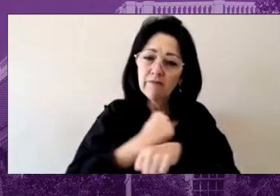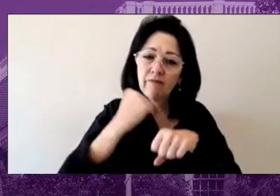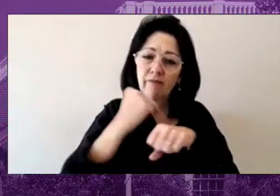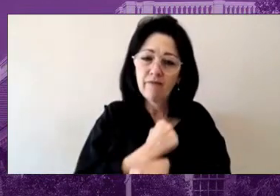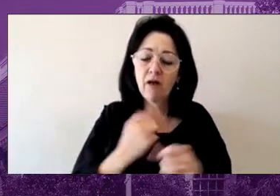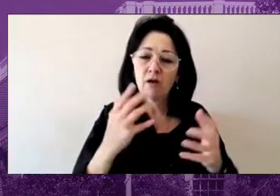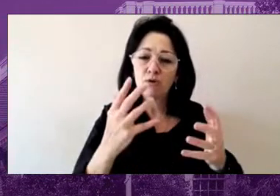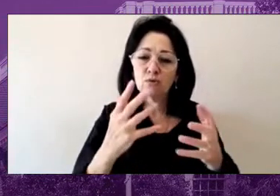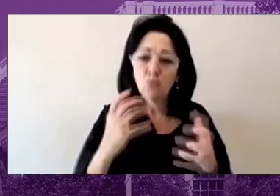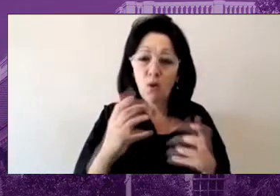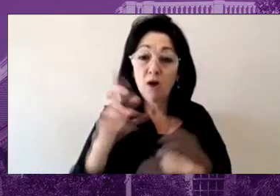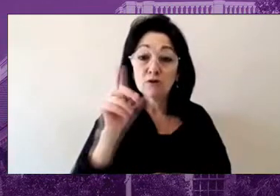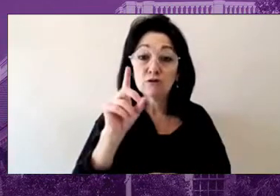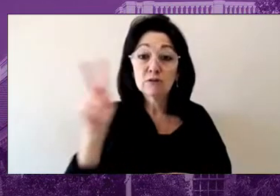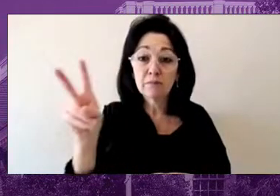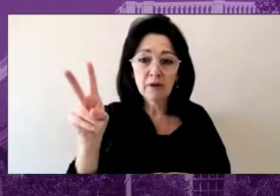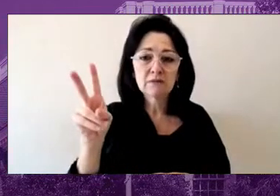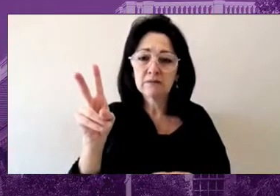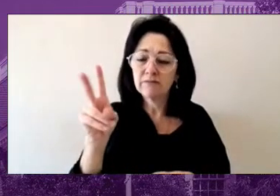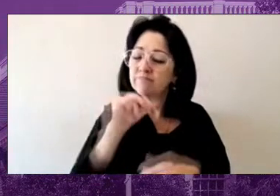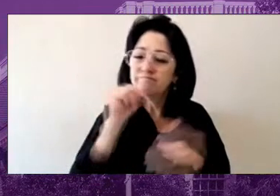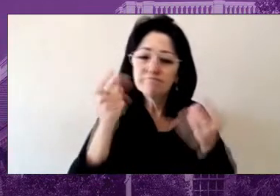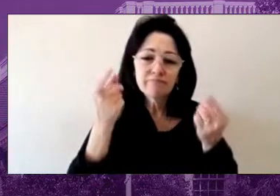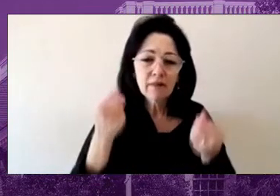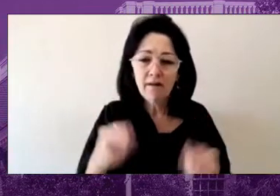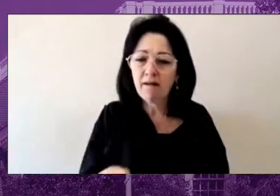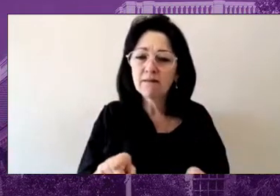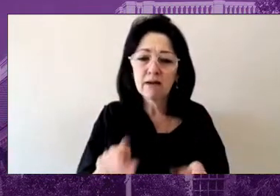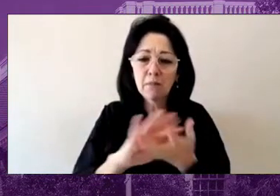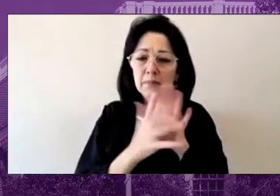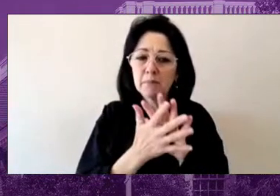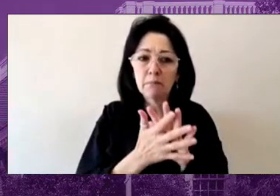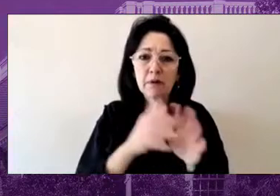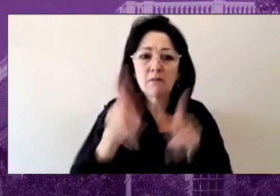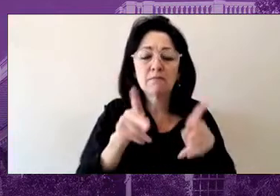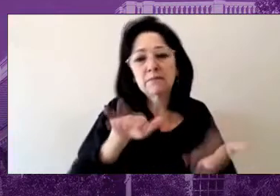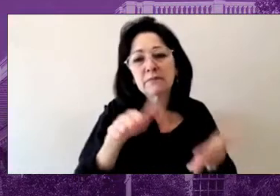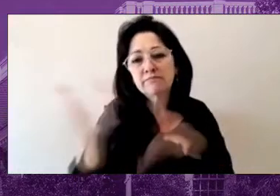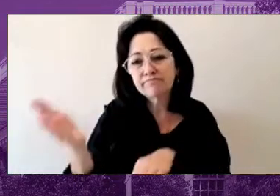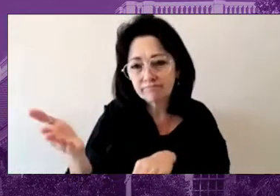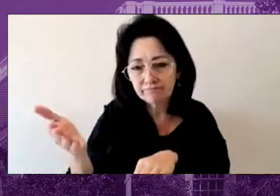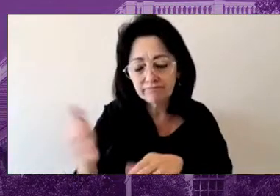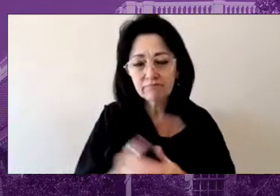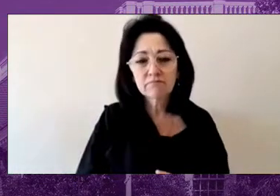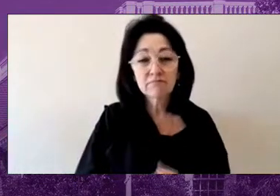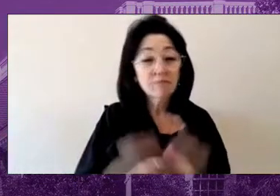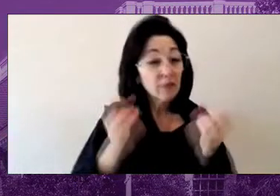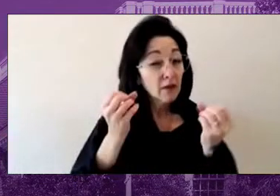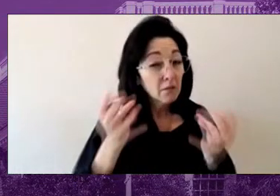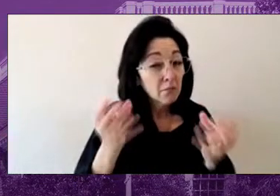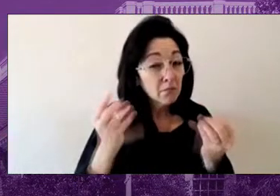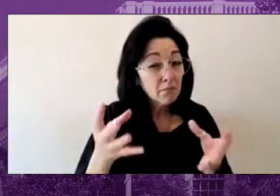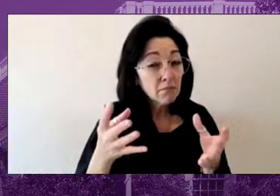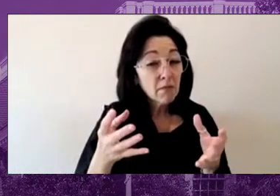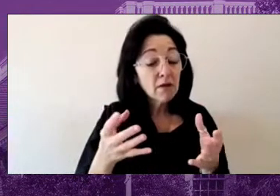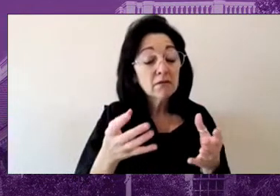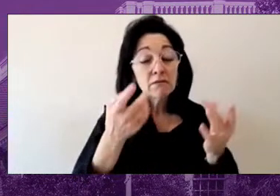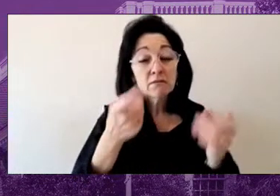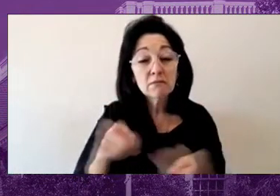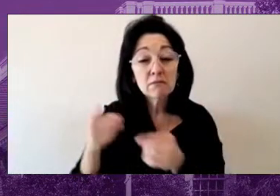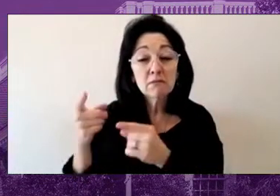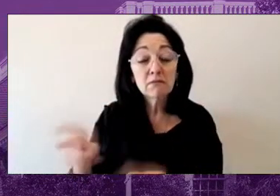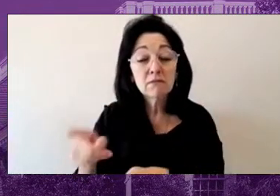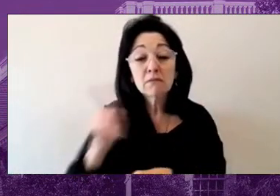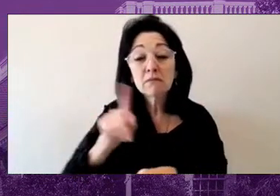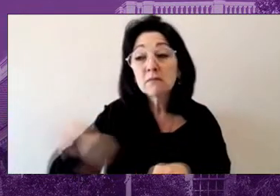deadly for victims. Domestic violence victims often suffer in the shadows for a number of reasons. Fear